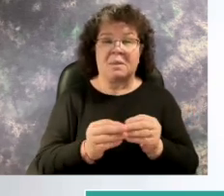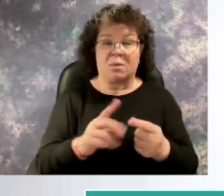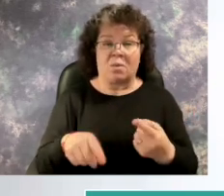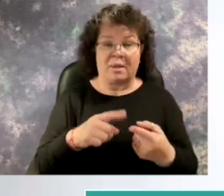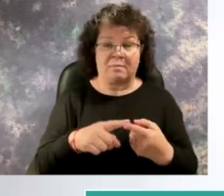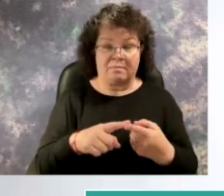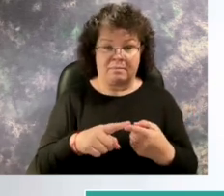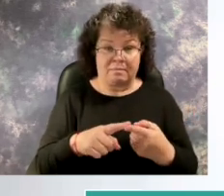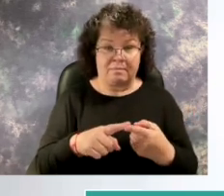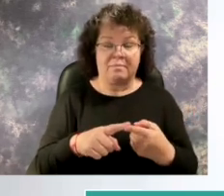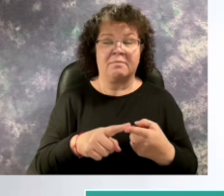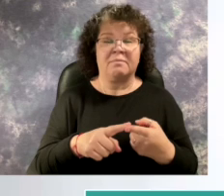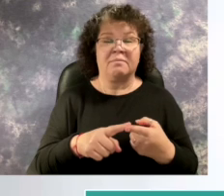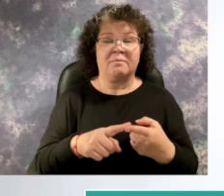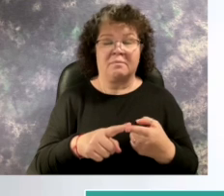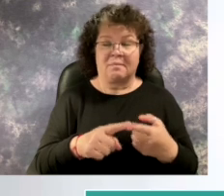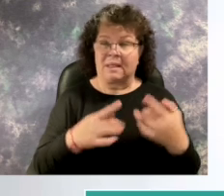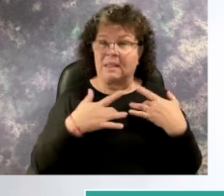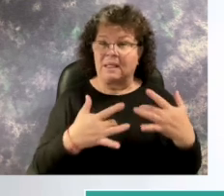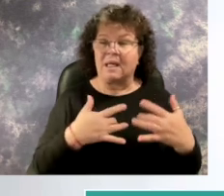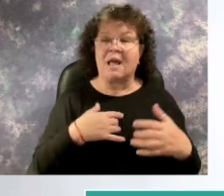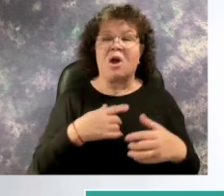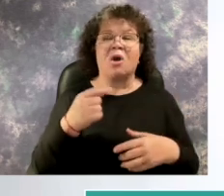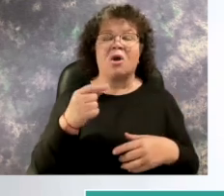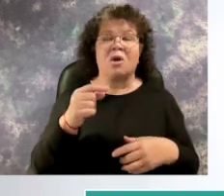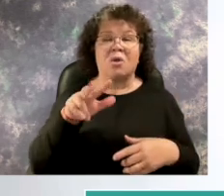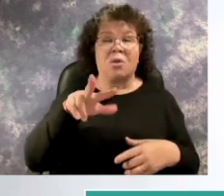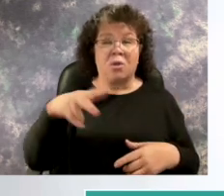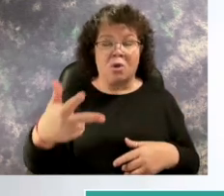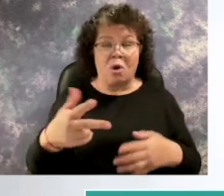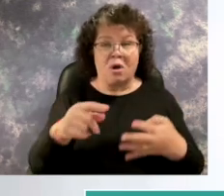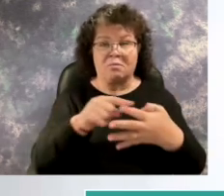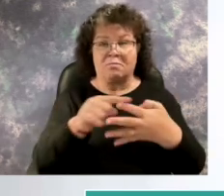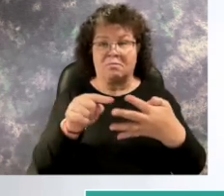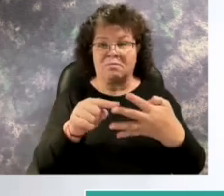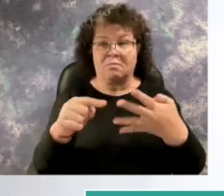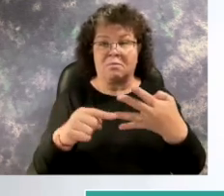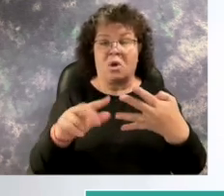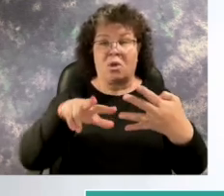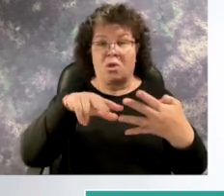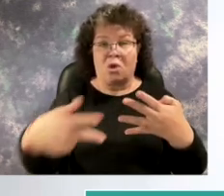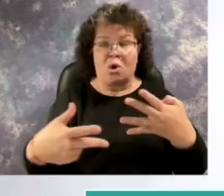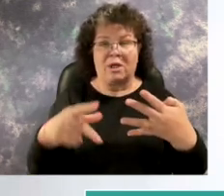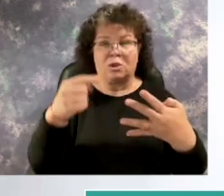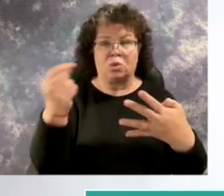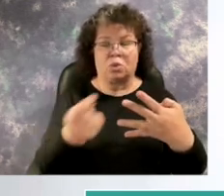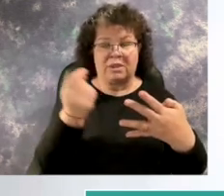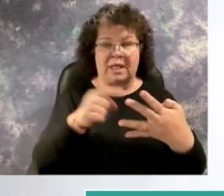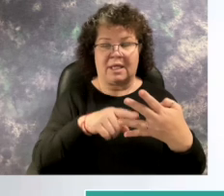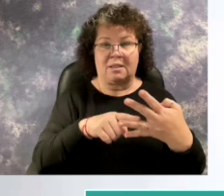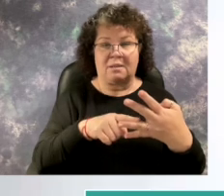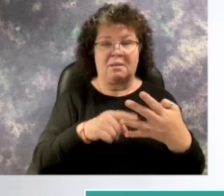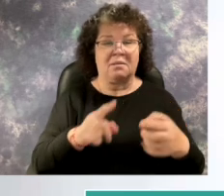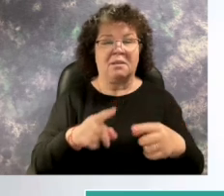Our evening community meetings are usually held every third Tuesday of the month, excluding the month of June due to the state